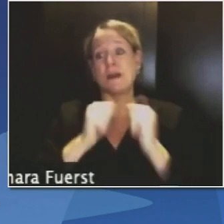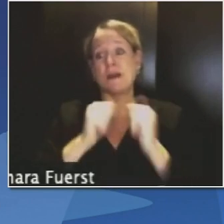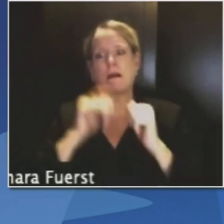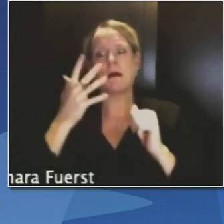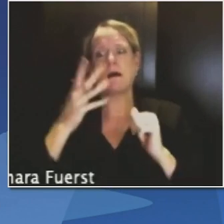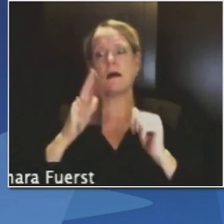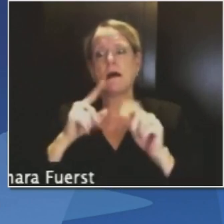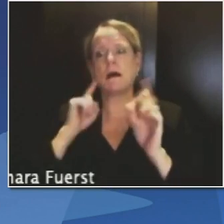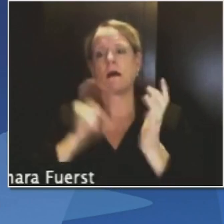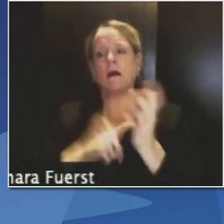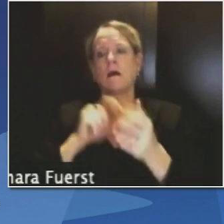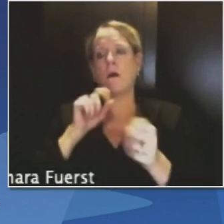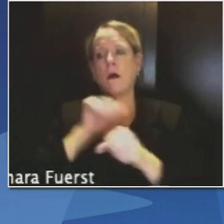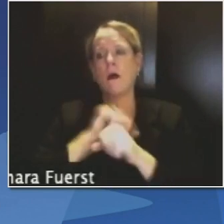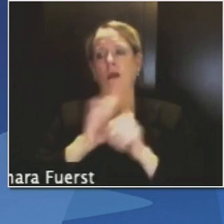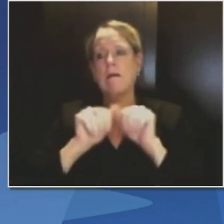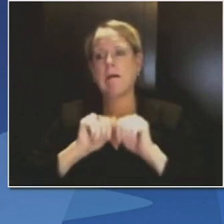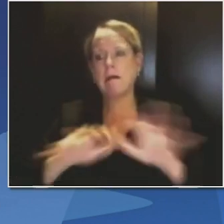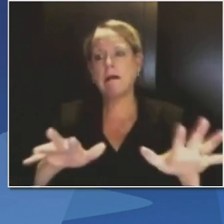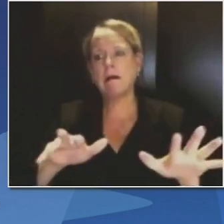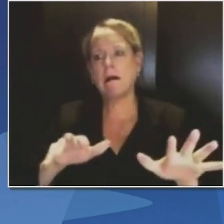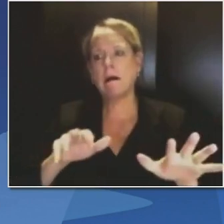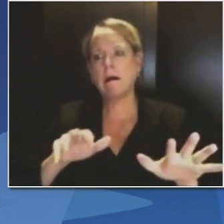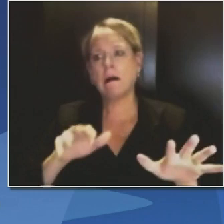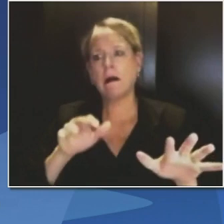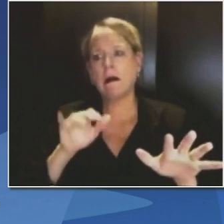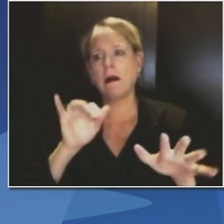are coming in from out of state? How long can you allow those to happen?